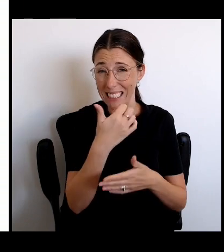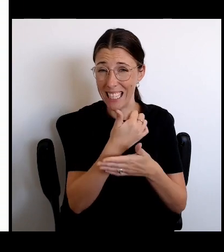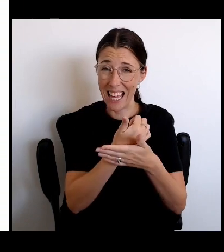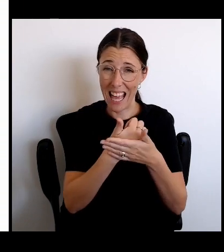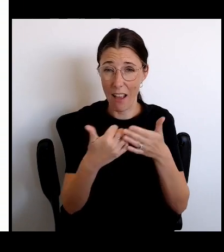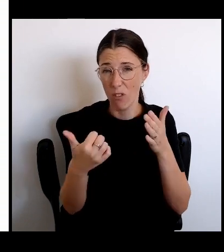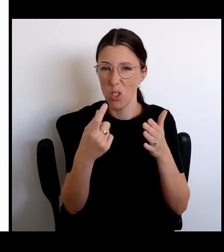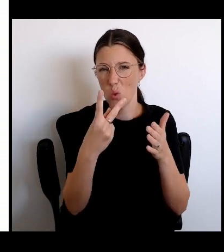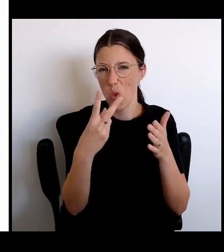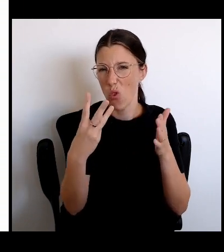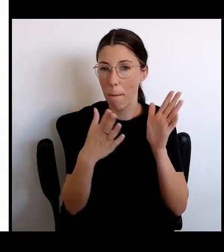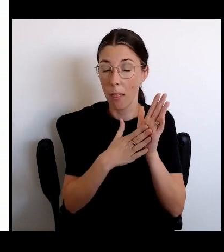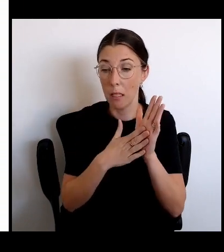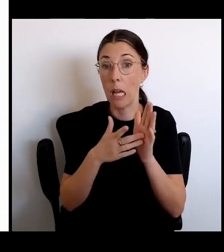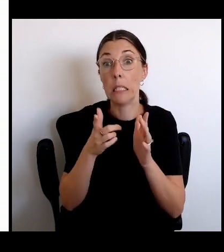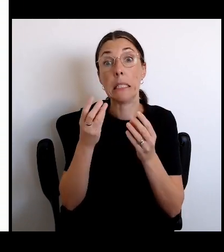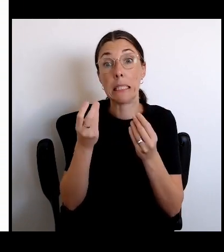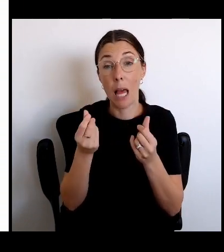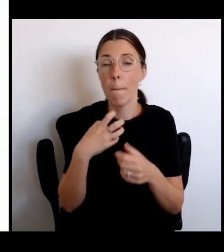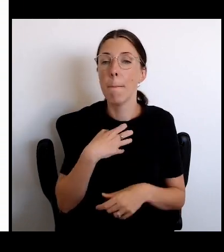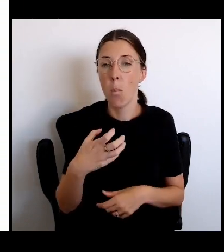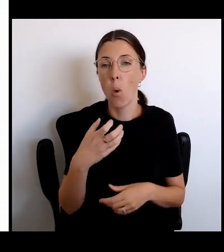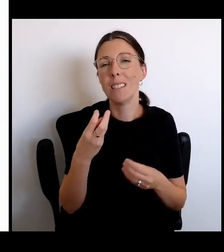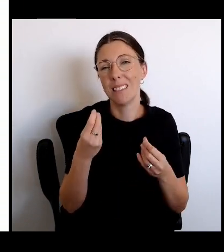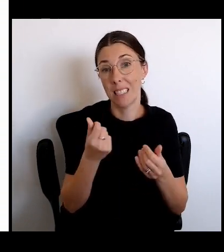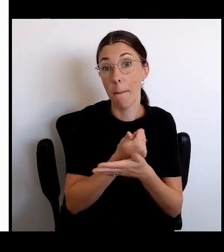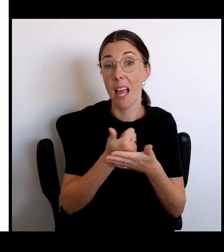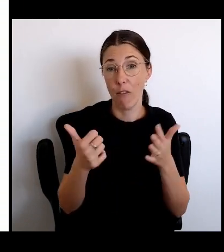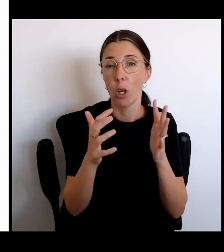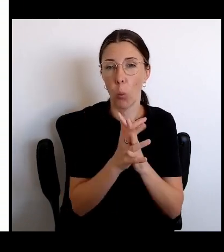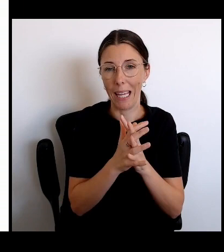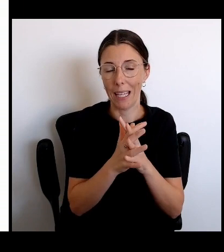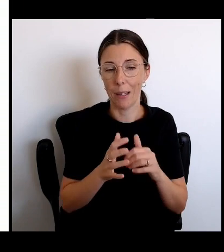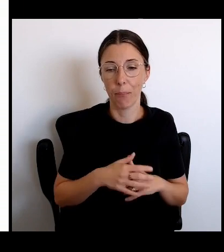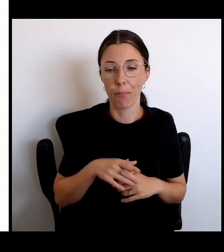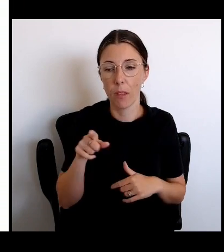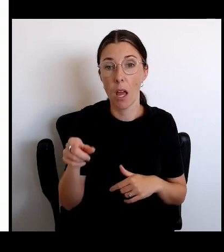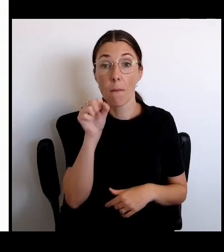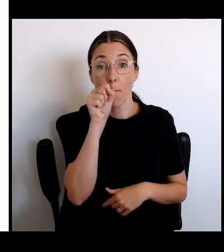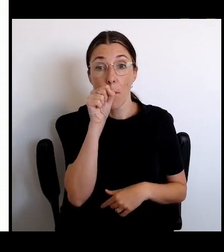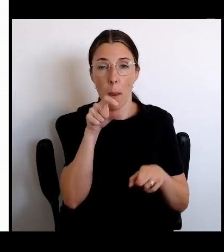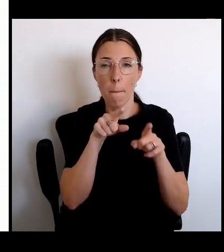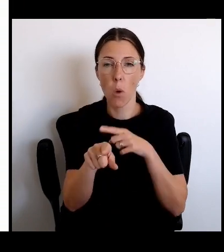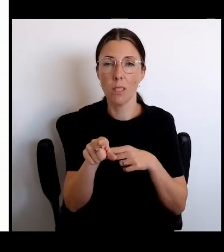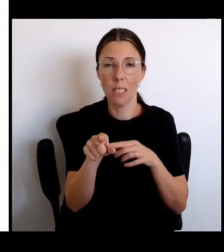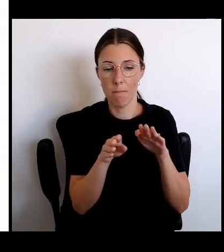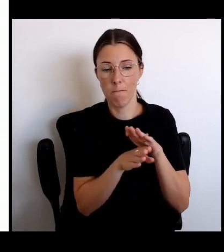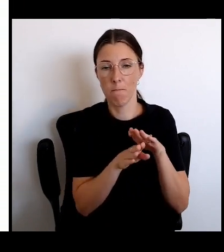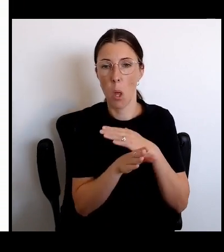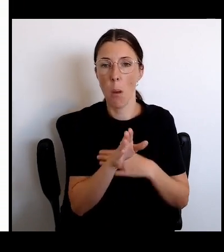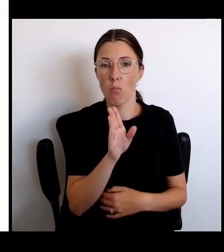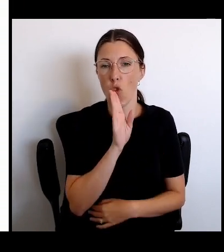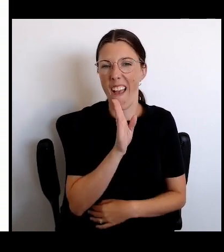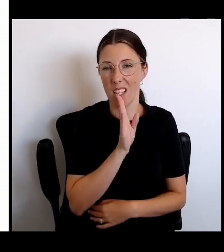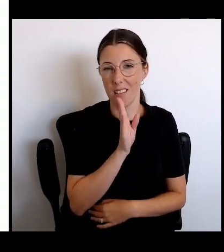weekly. And they're vaping in mostly private settings and with people that they know well and that